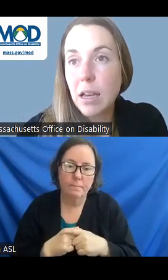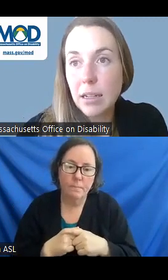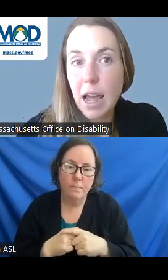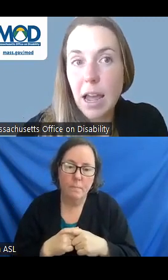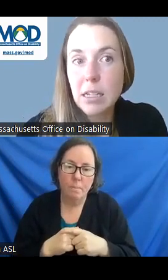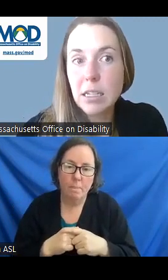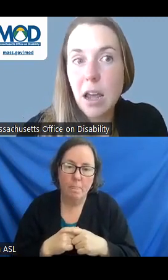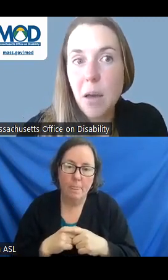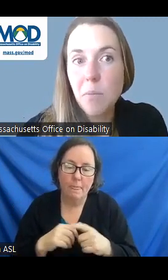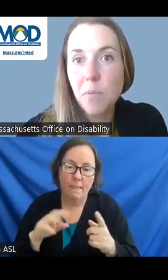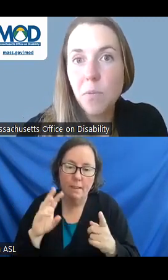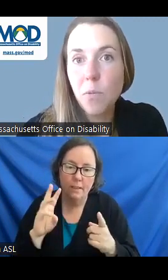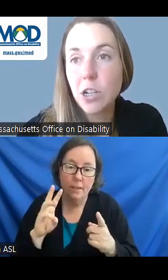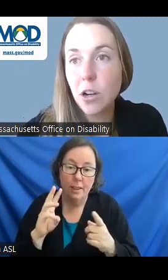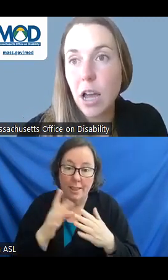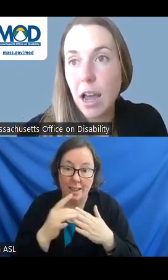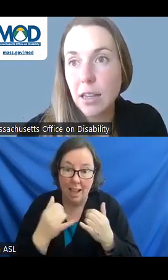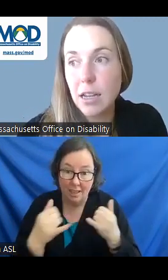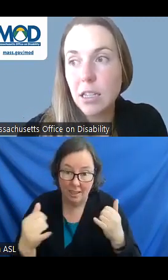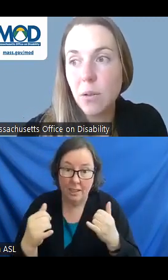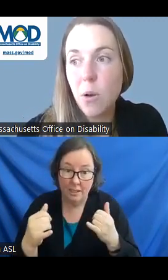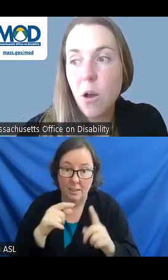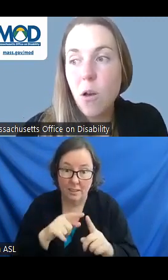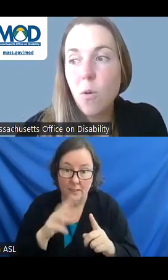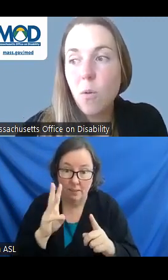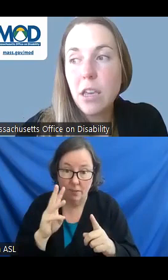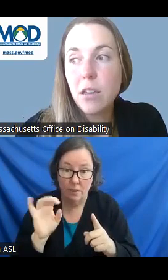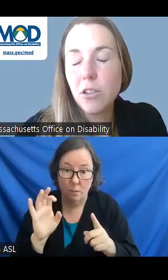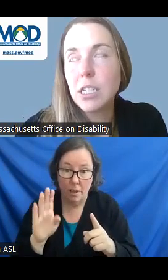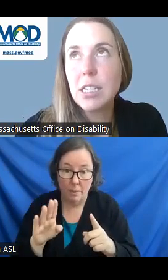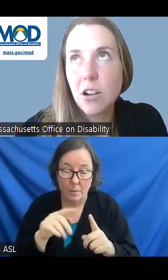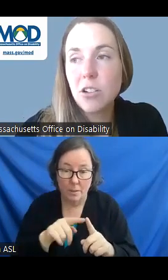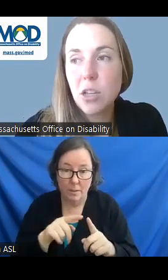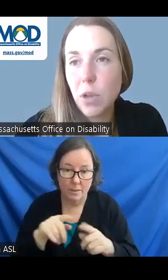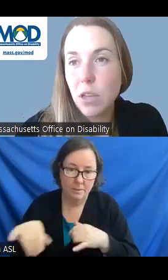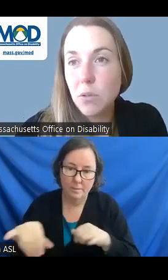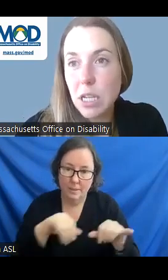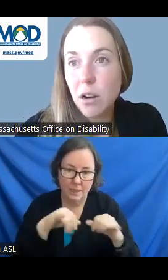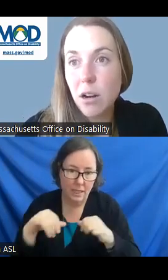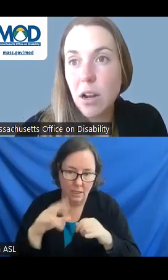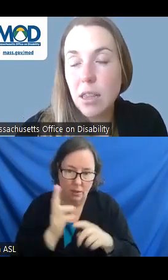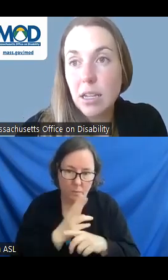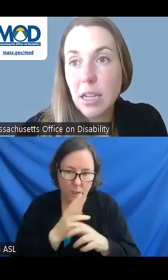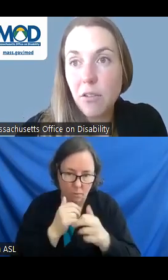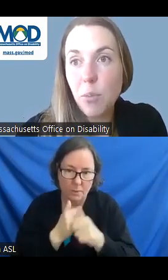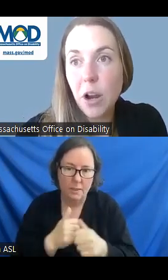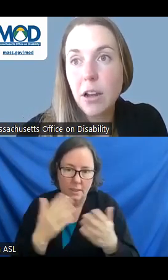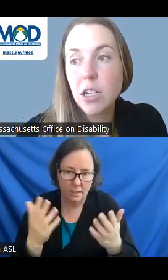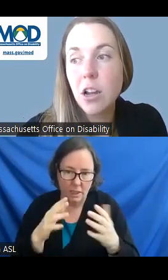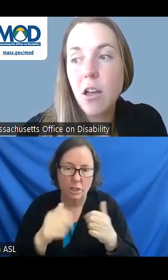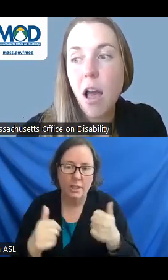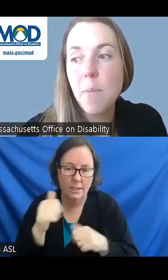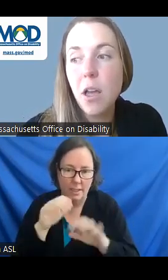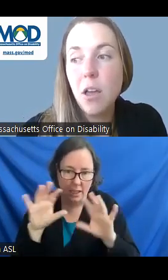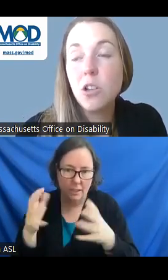WCAG guidelines, which are the guidelines that the standards that we use here in the executive